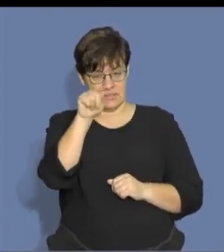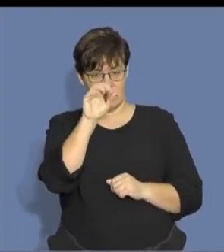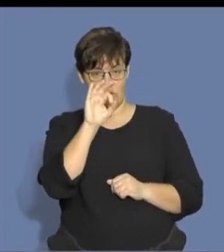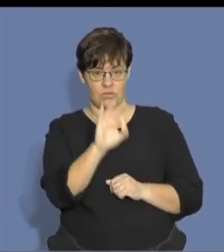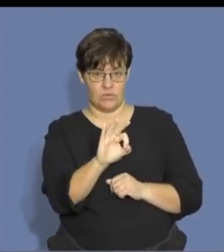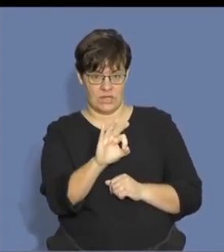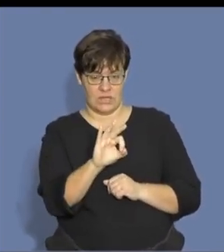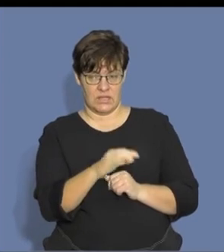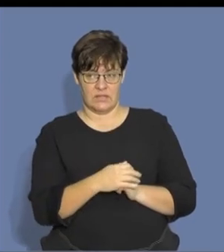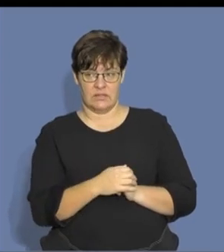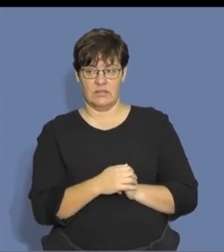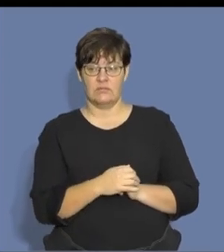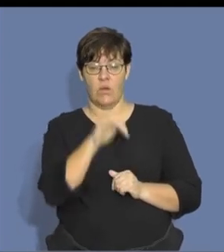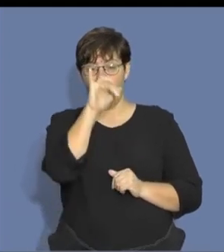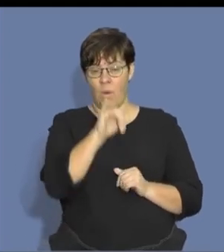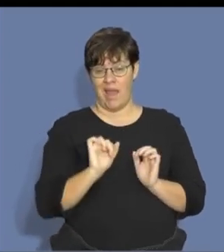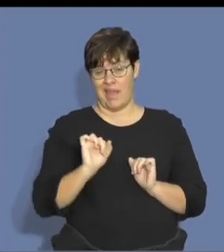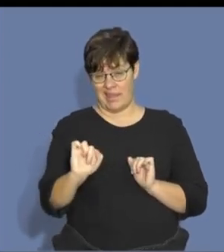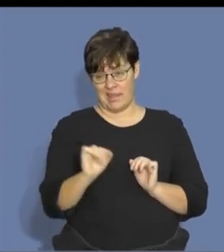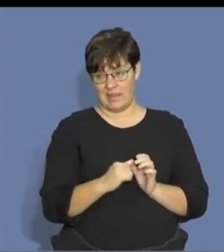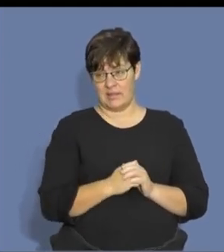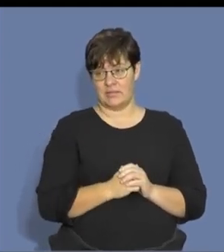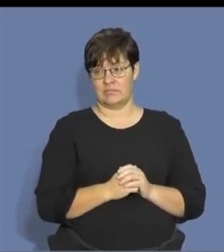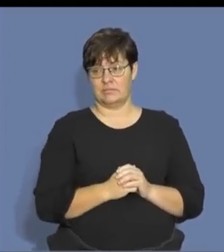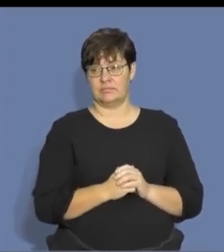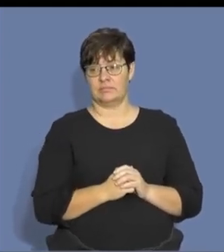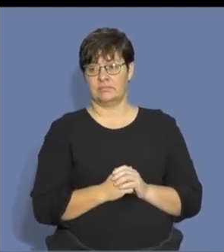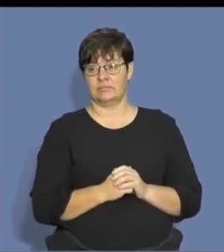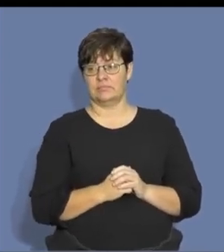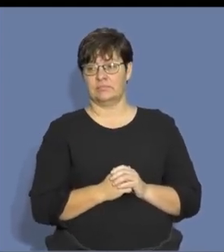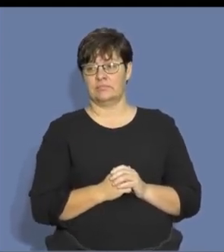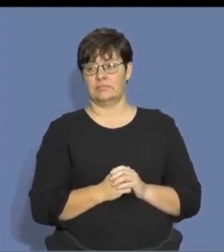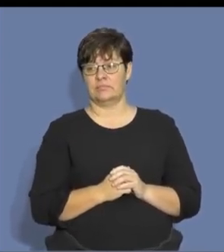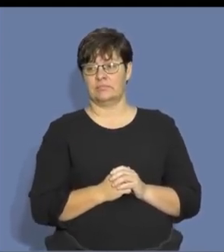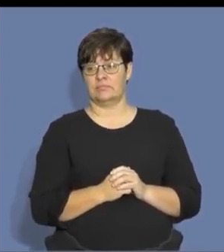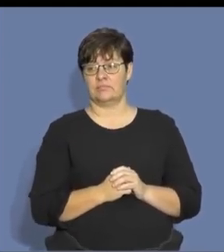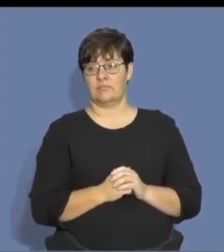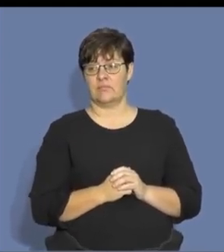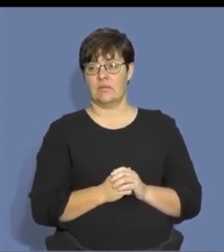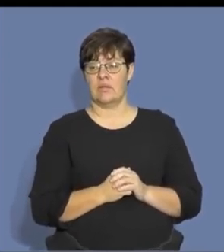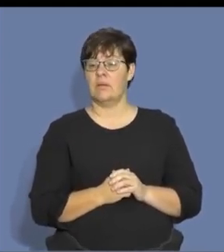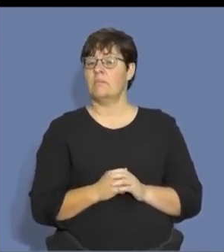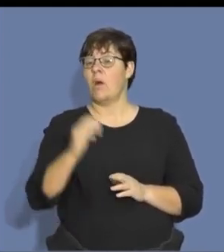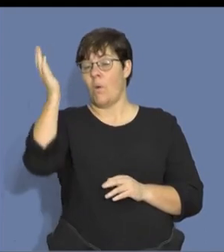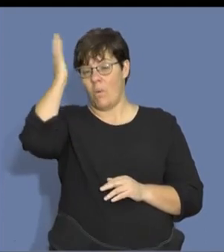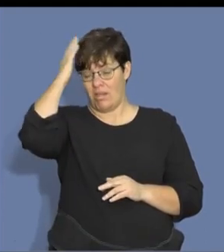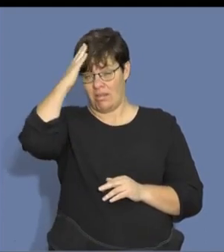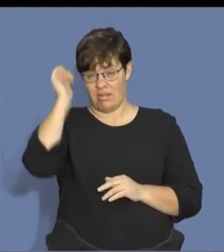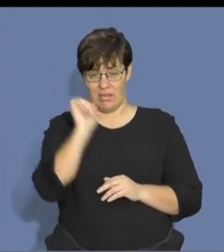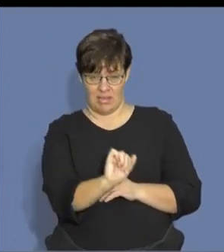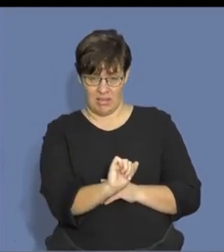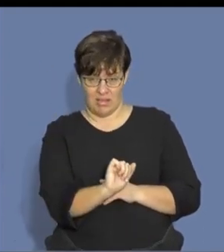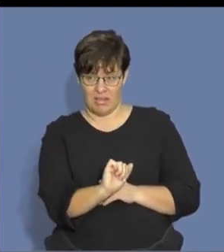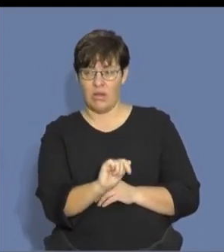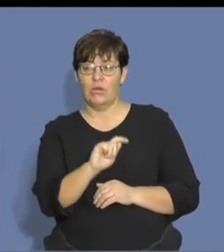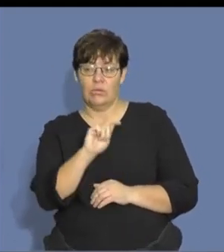root 3 is my y value. And so I'm going to go do that squared. And I know that that is